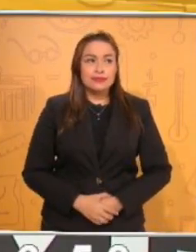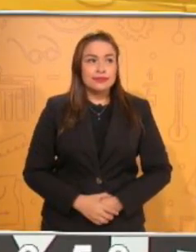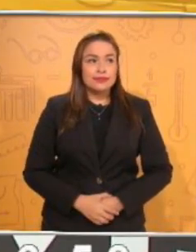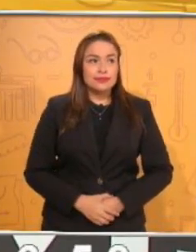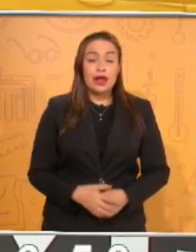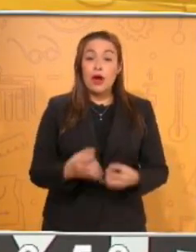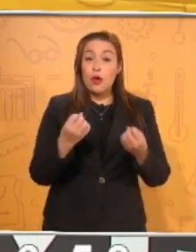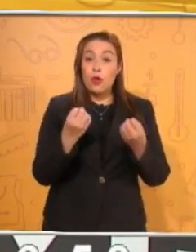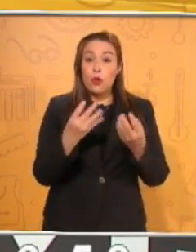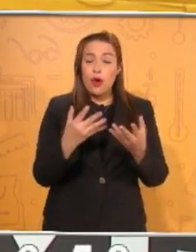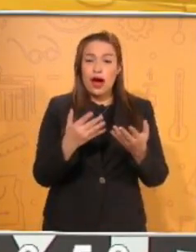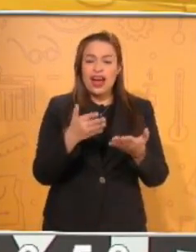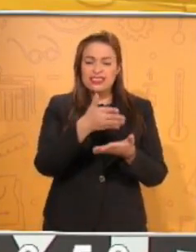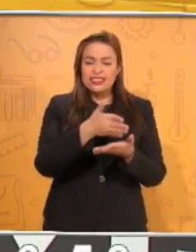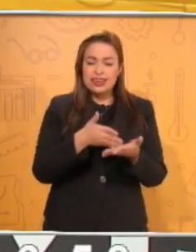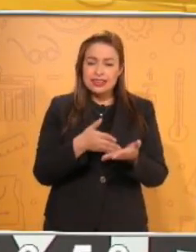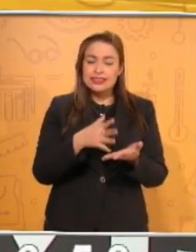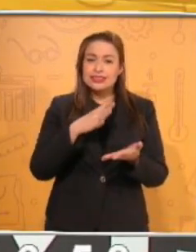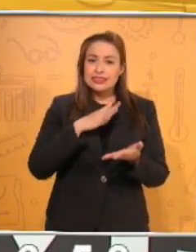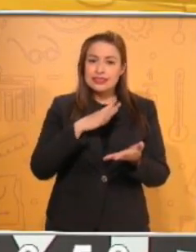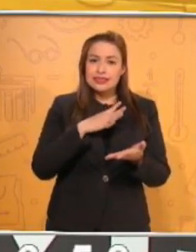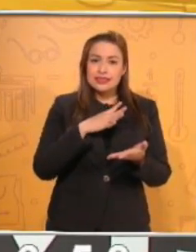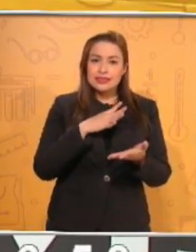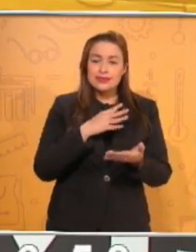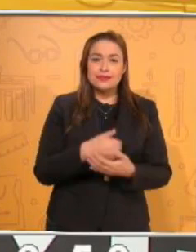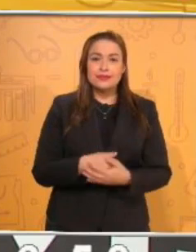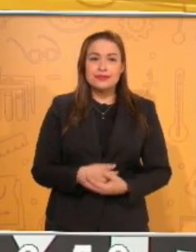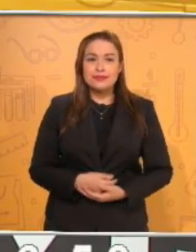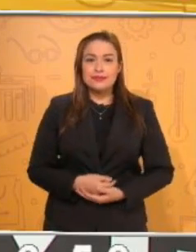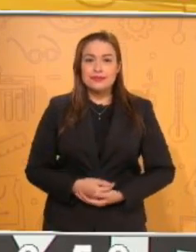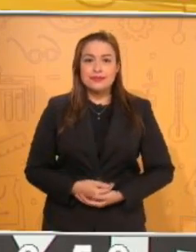How many slices are in total?